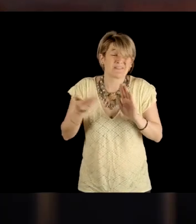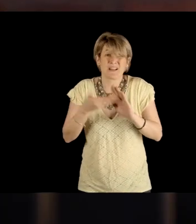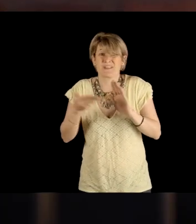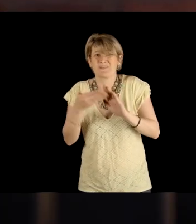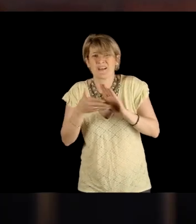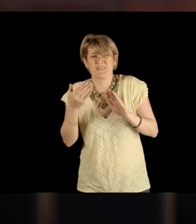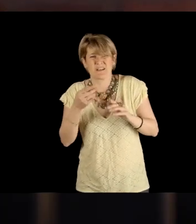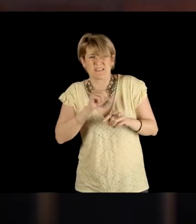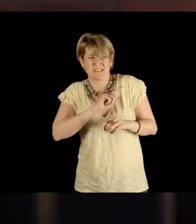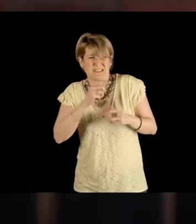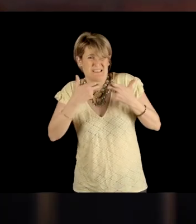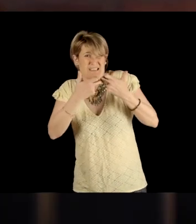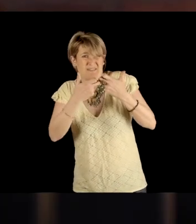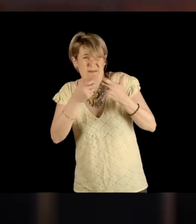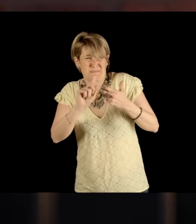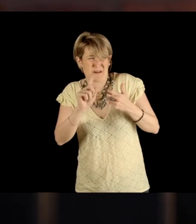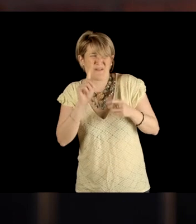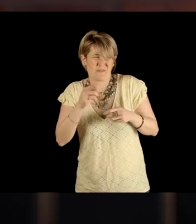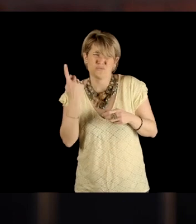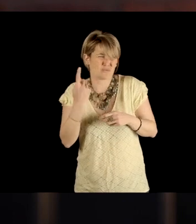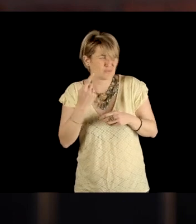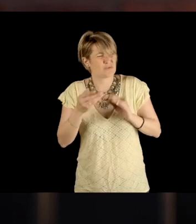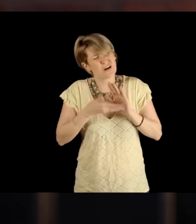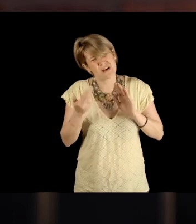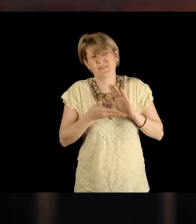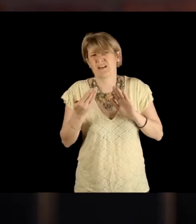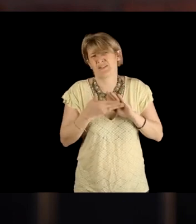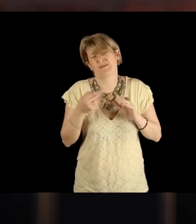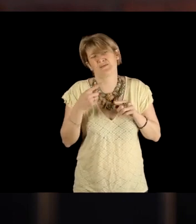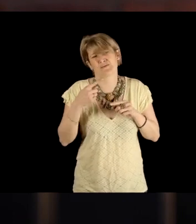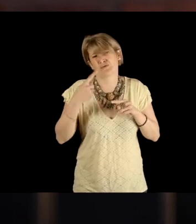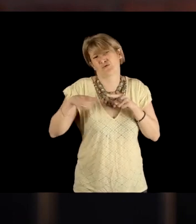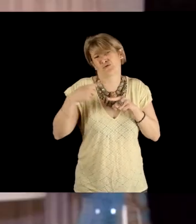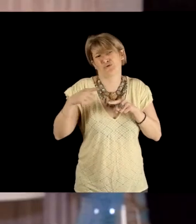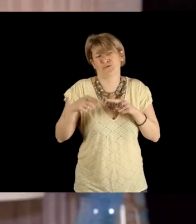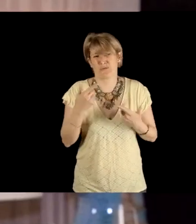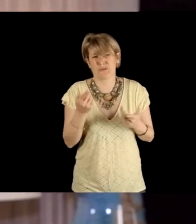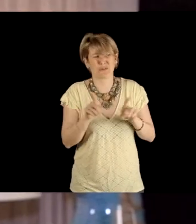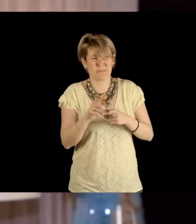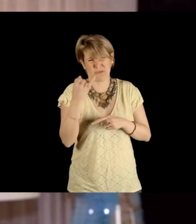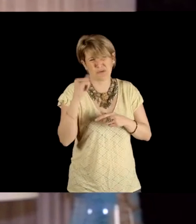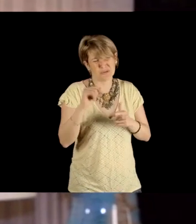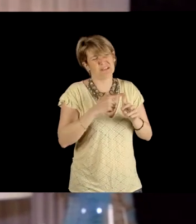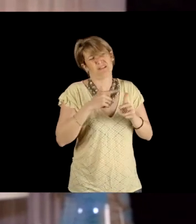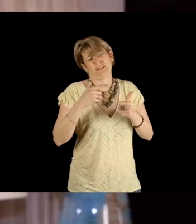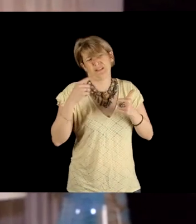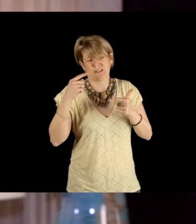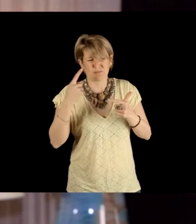So that is the importance of removing complexities and impurities. I would